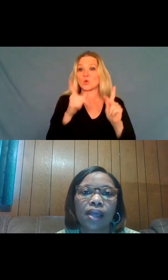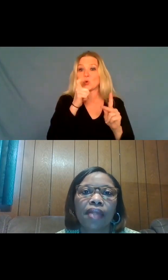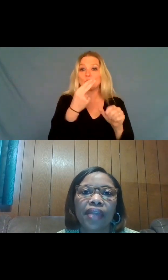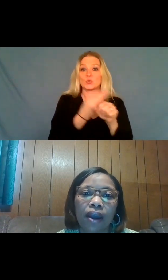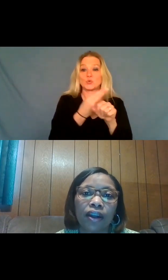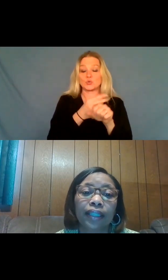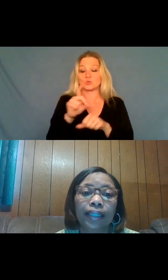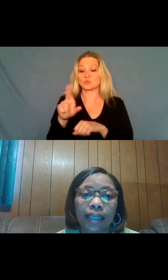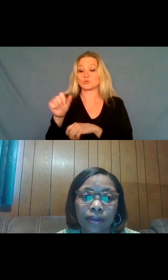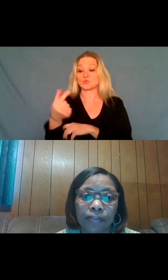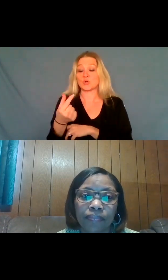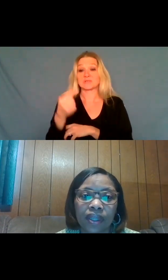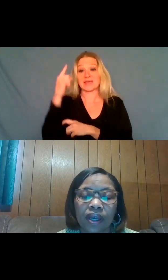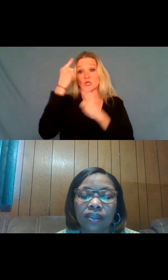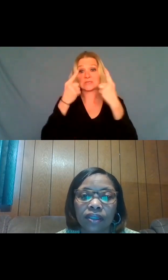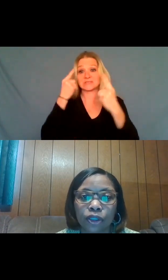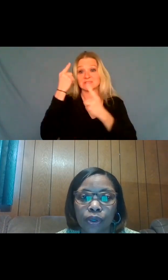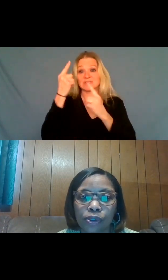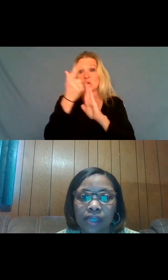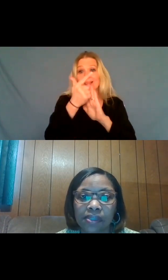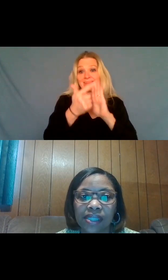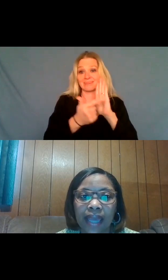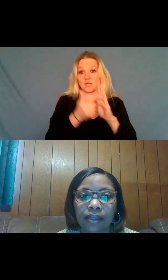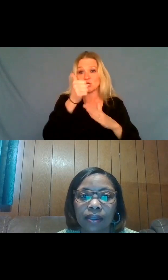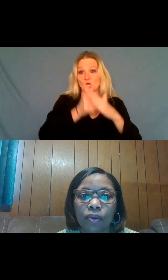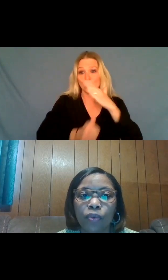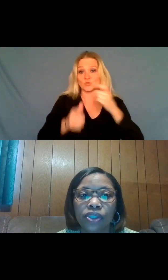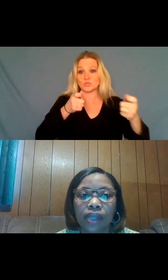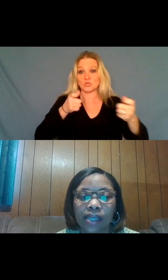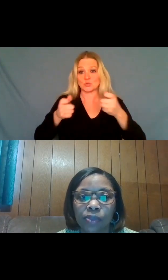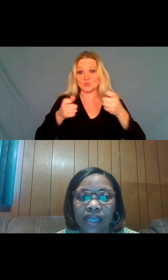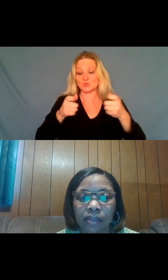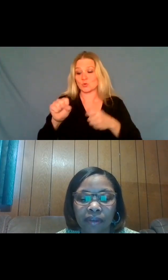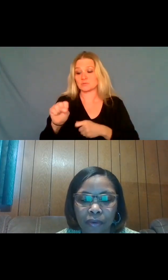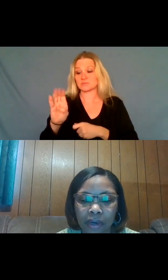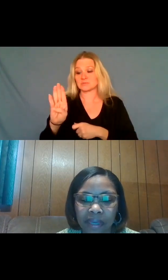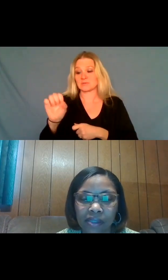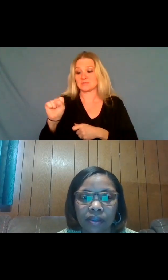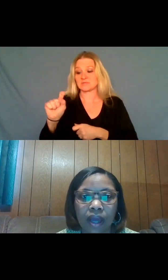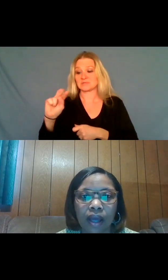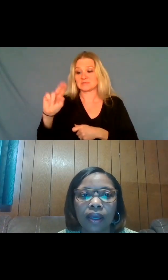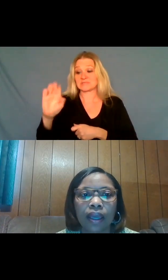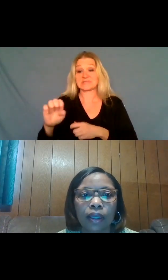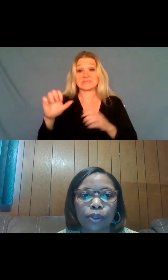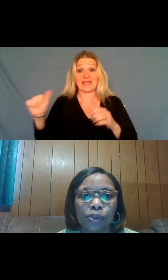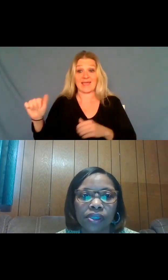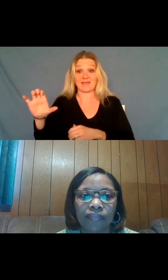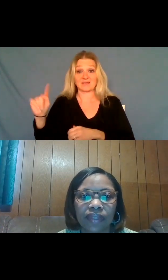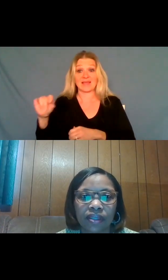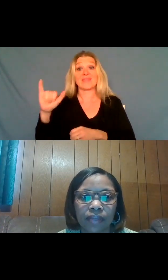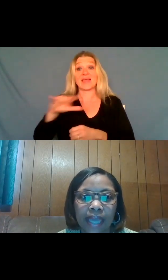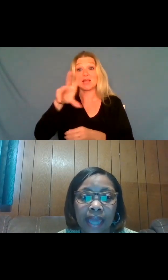drugs that are illegal under the Controlled Substance Act, which, as we stated before, based on the law,